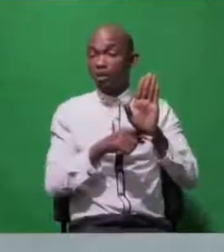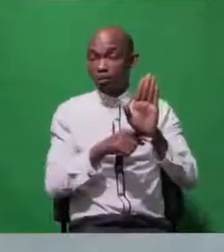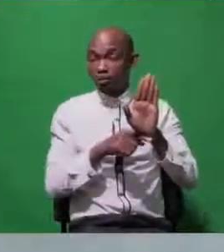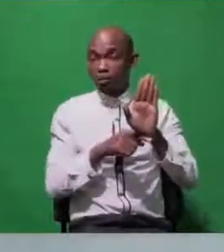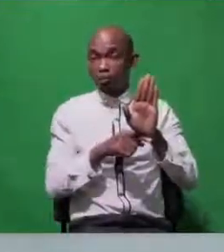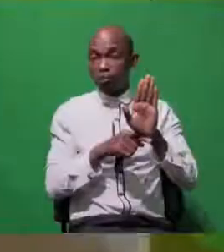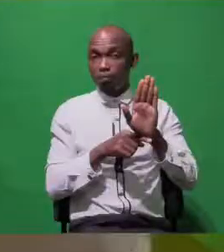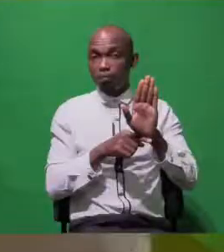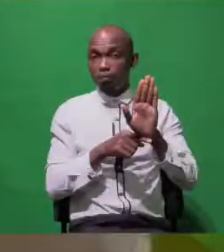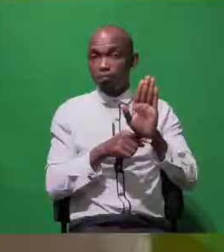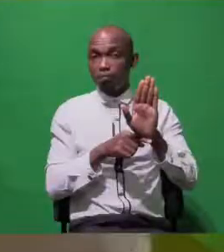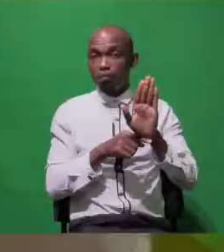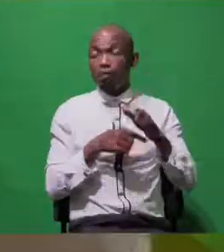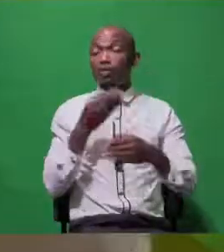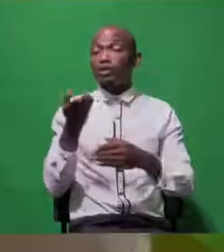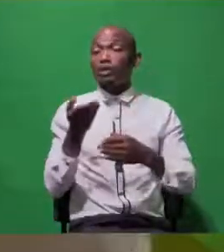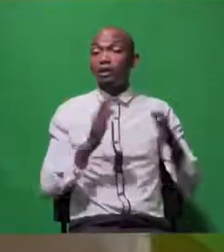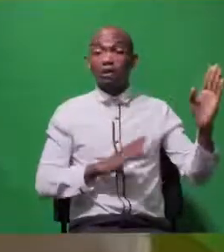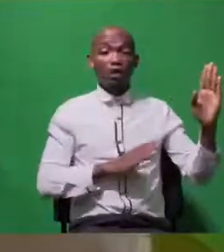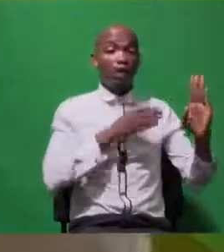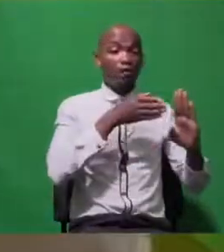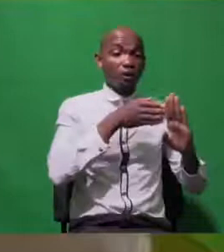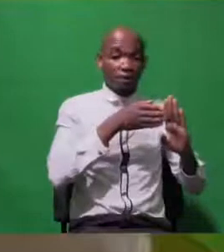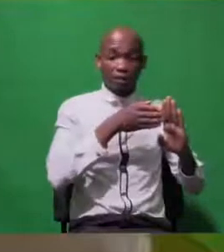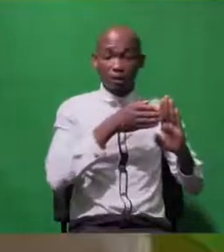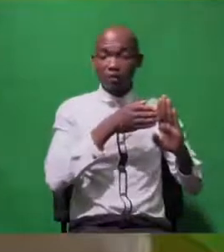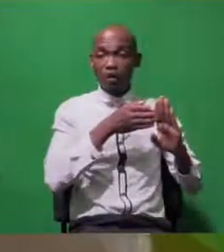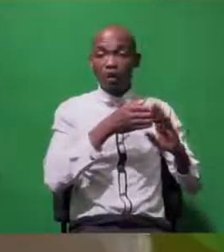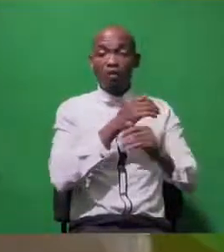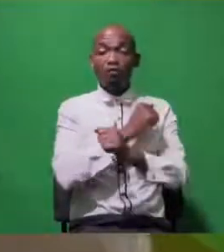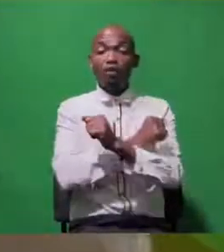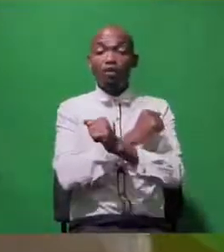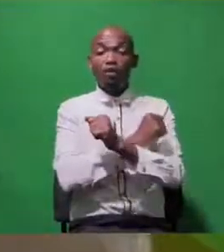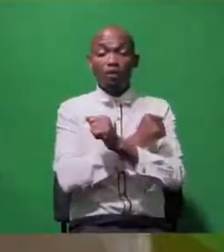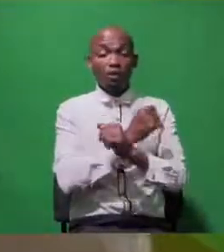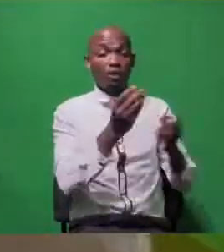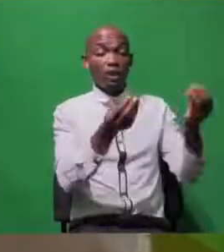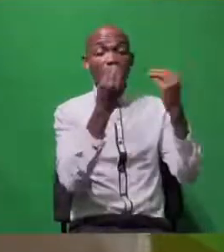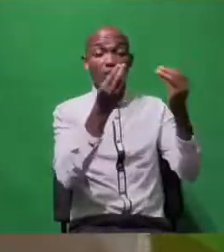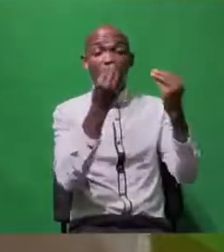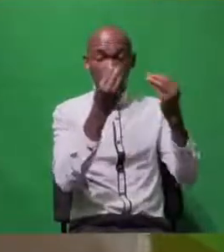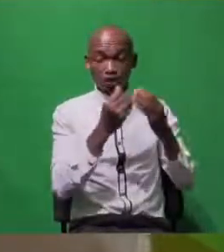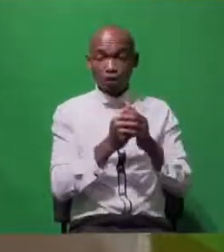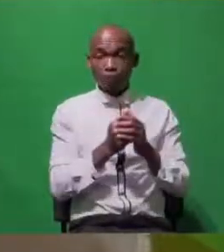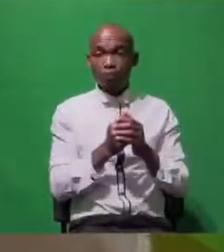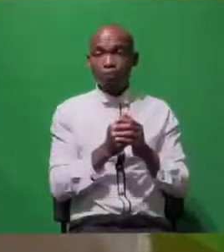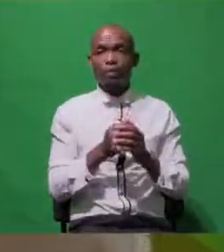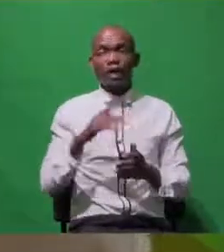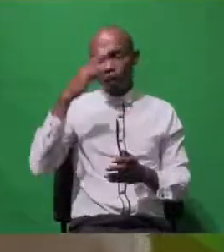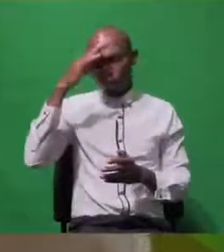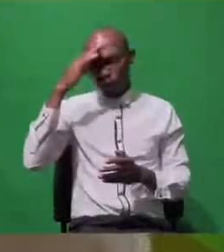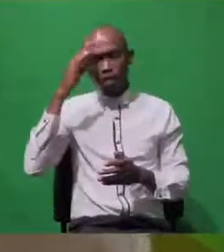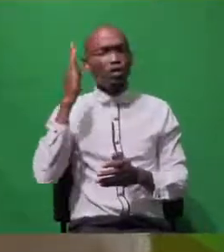these were the objectives of colonial education. I hope you